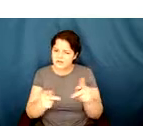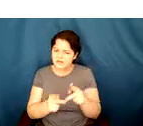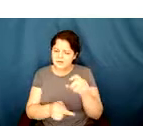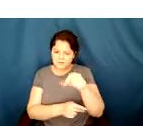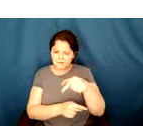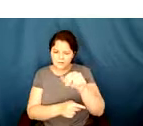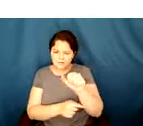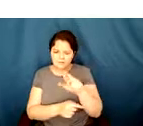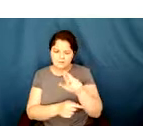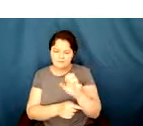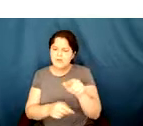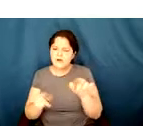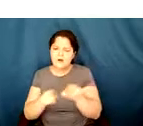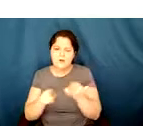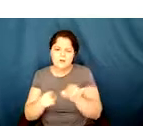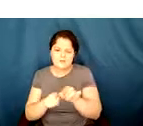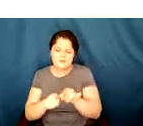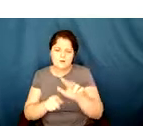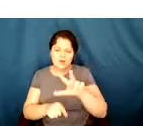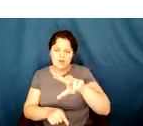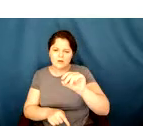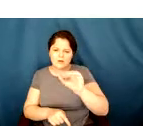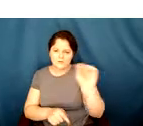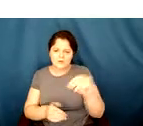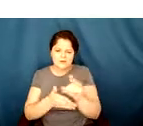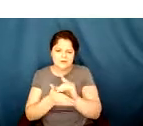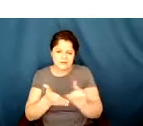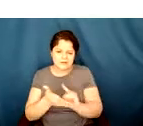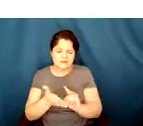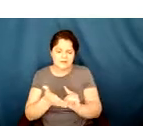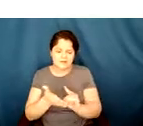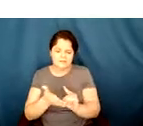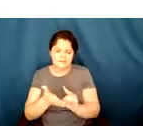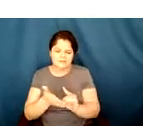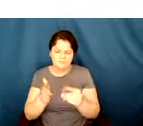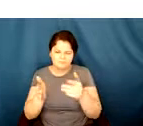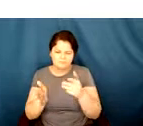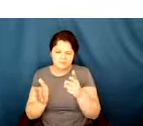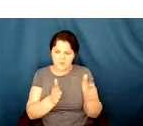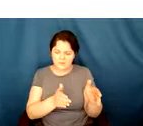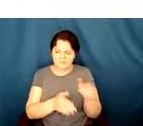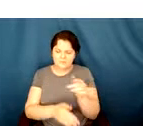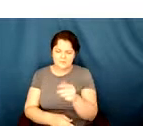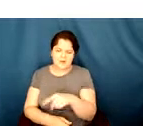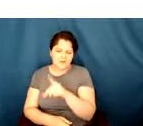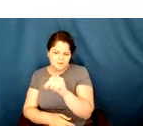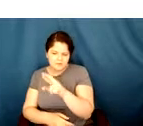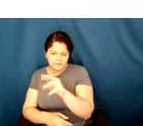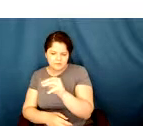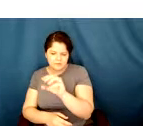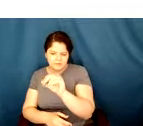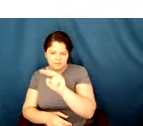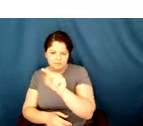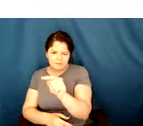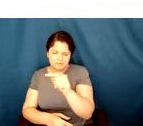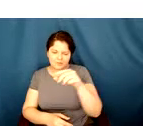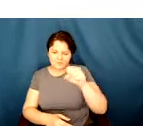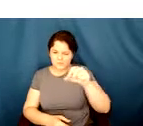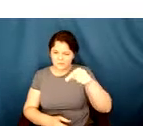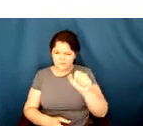30% design phase. So Station Square and Dormont are very similar in the status. We really encourage